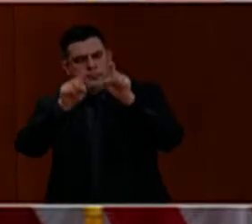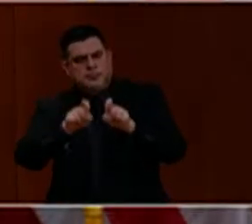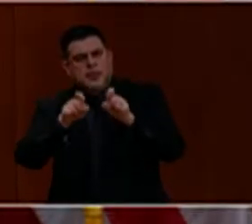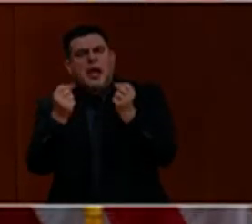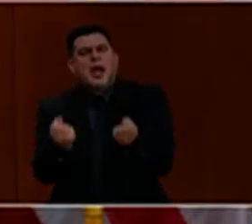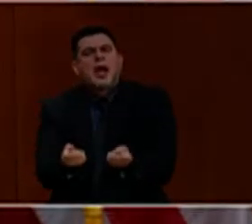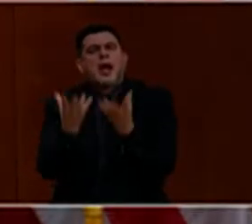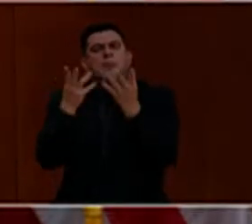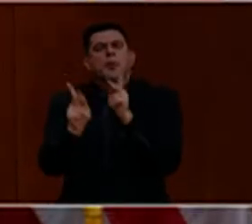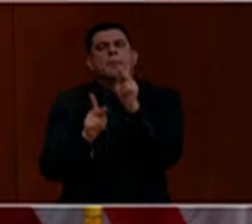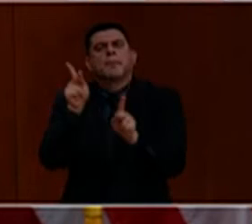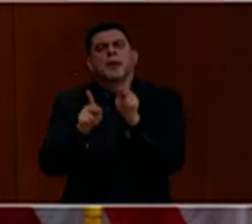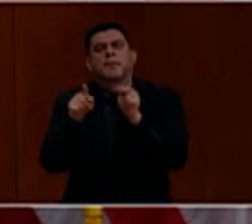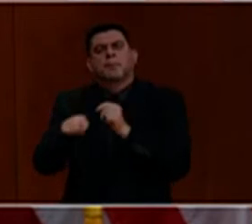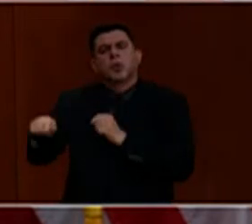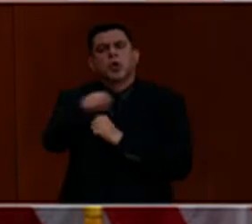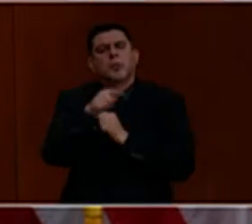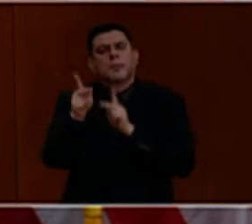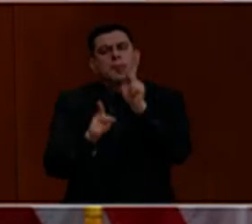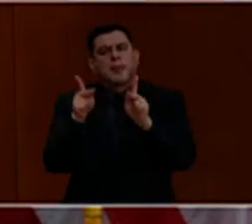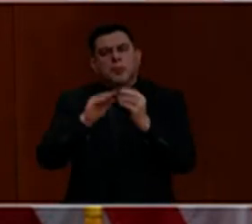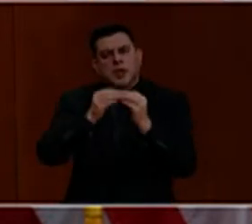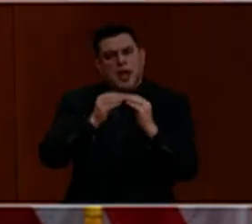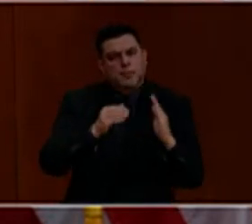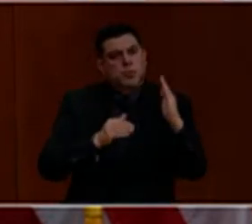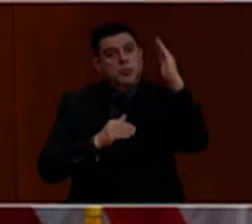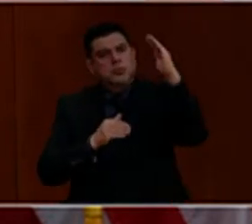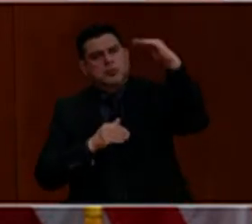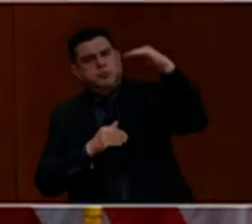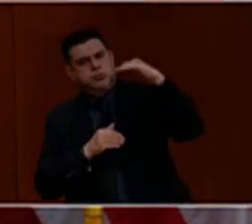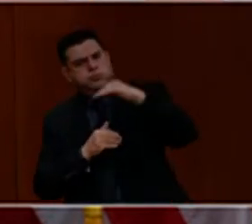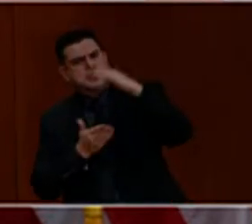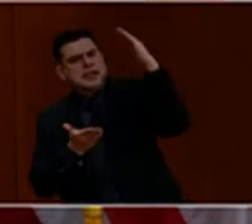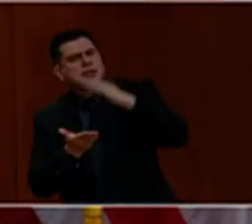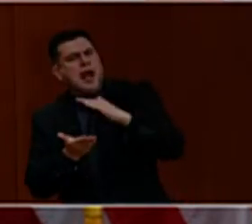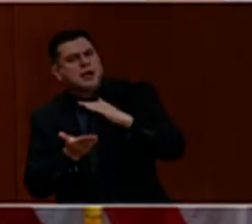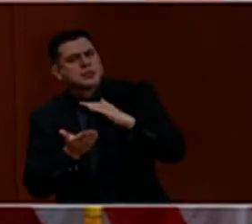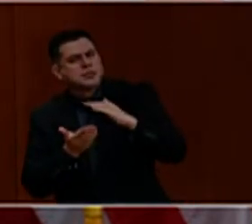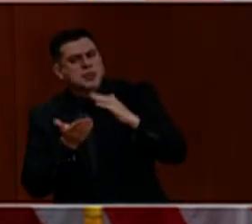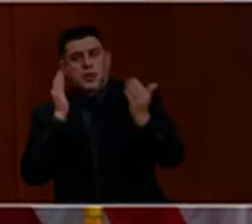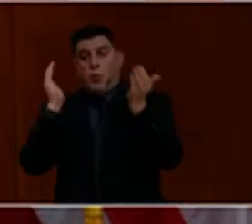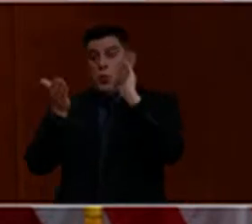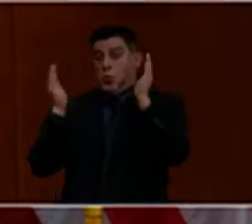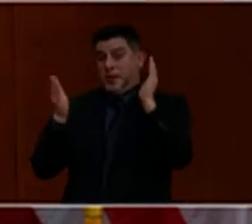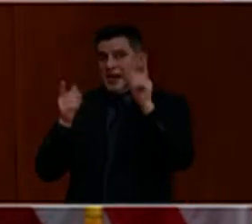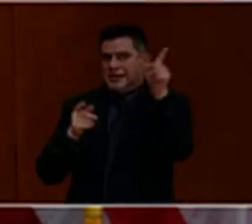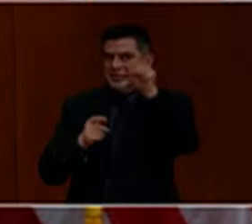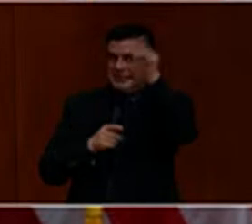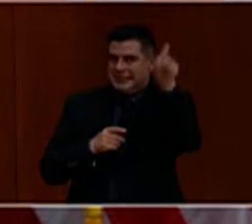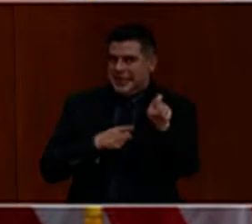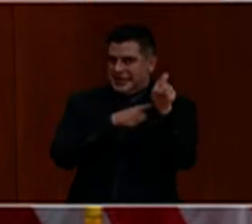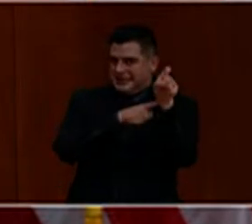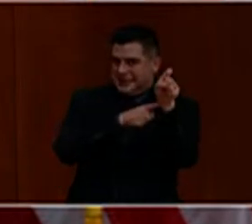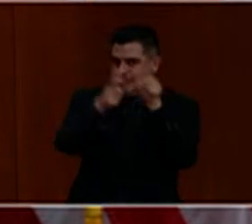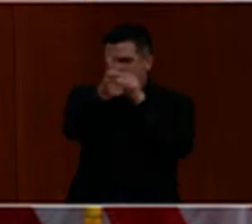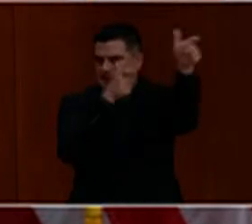we're testing between 60 and 100,000 results come in a day. That's